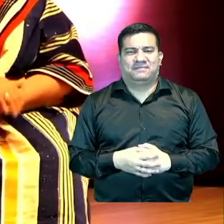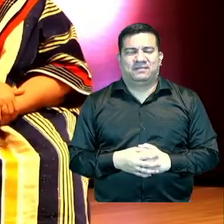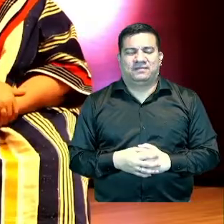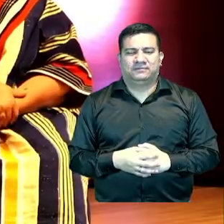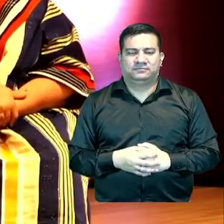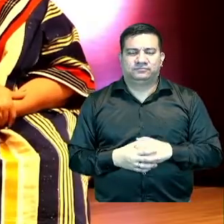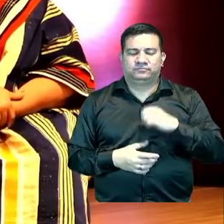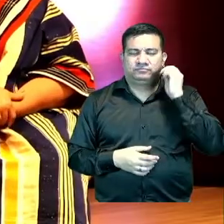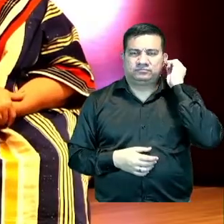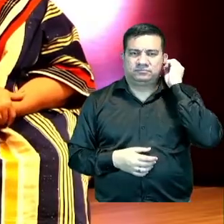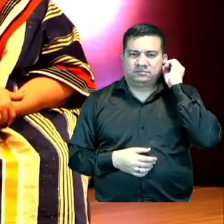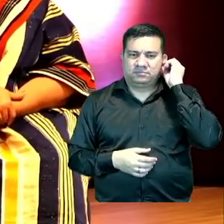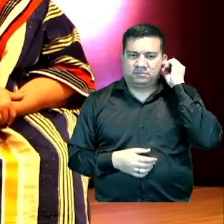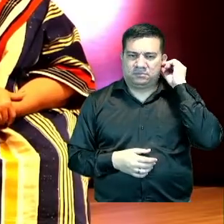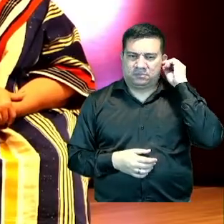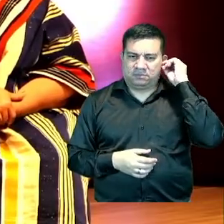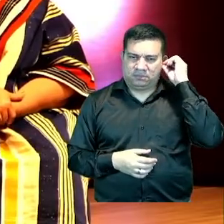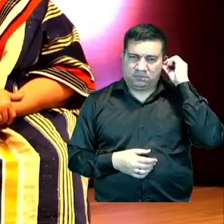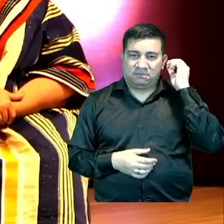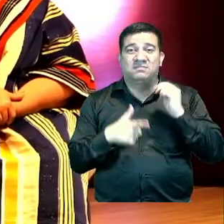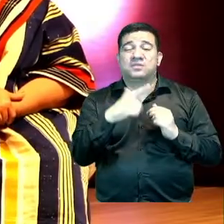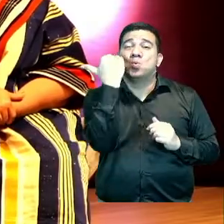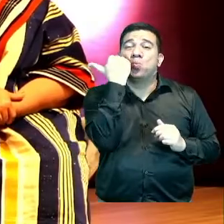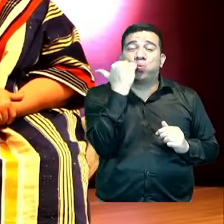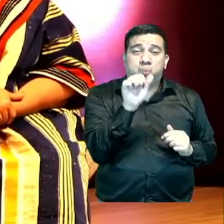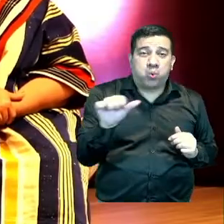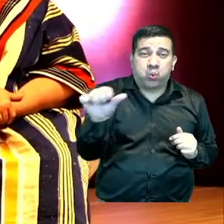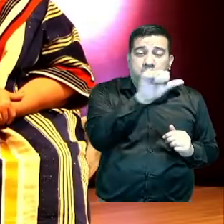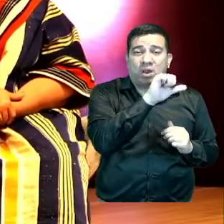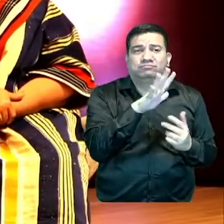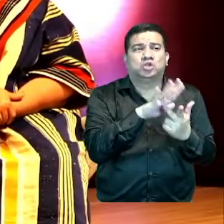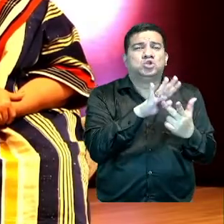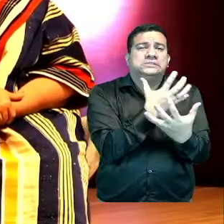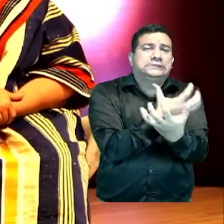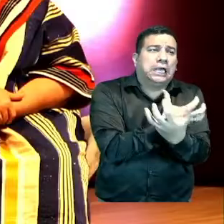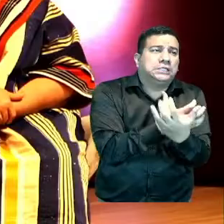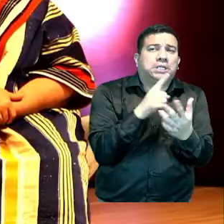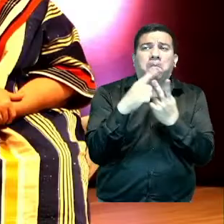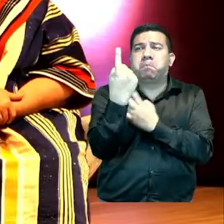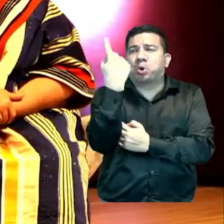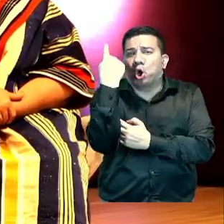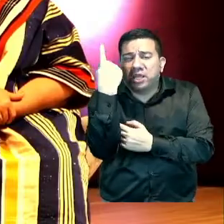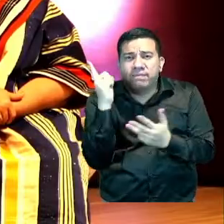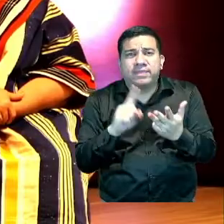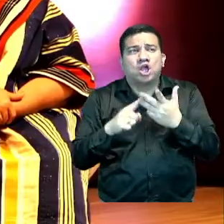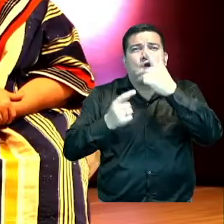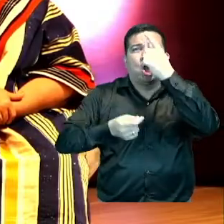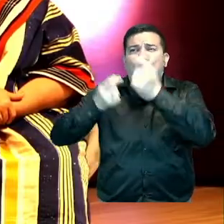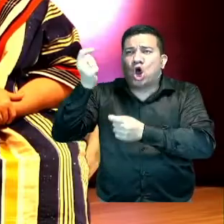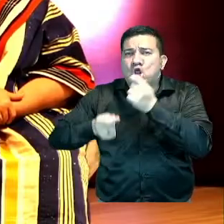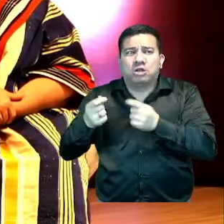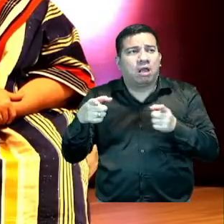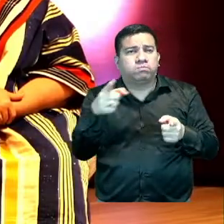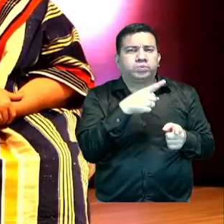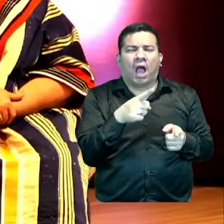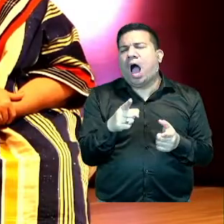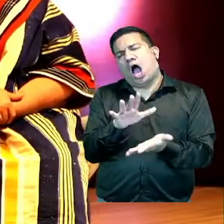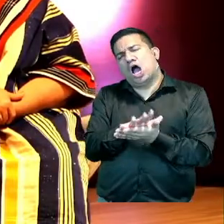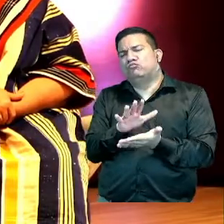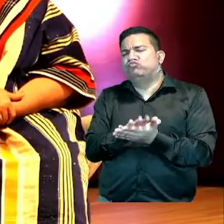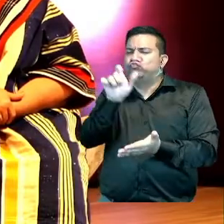We need to take it. Black women are not going to be given a position in science or in economy or